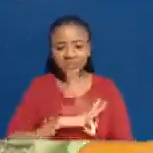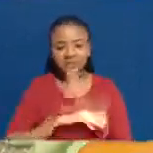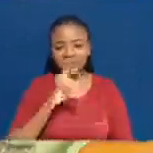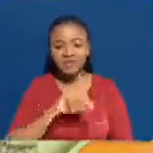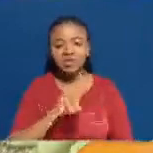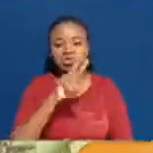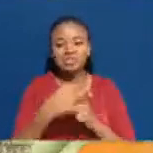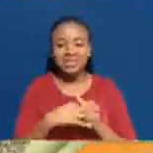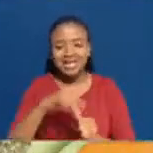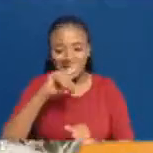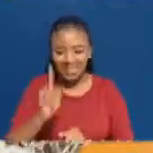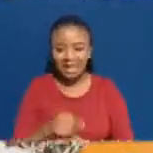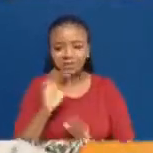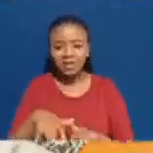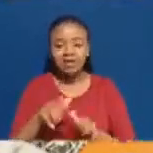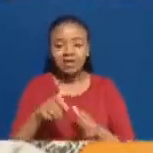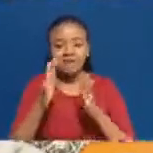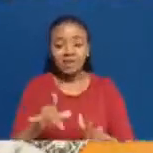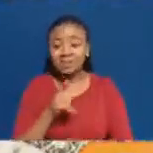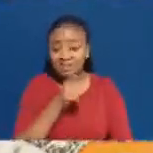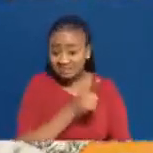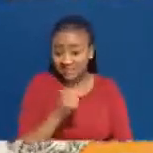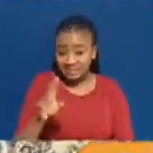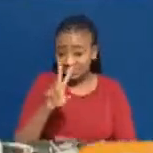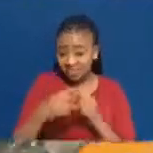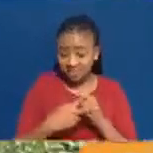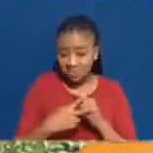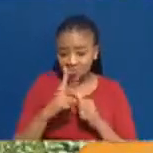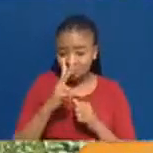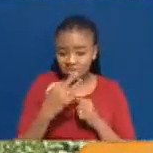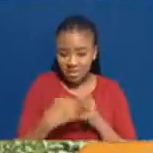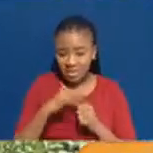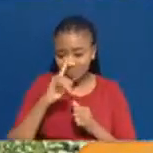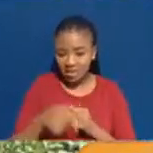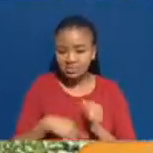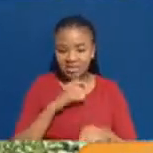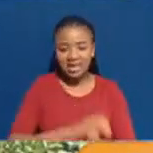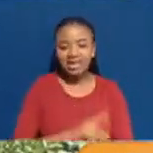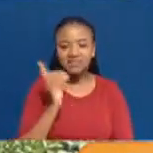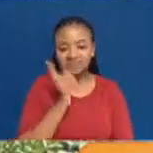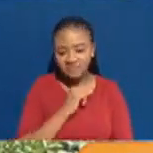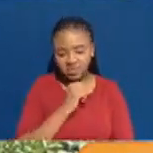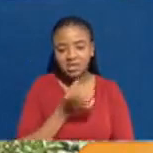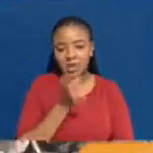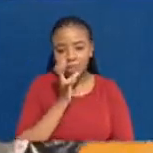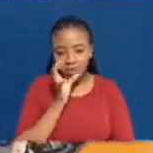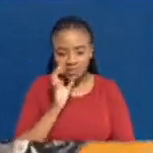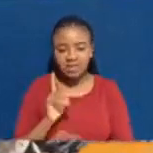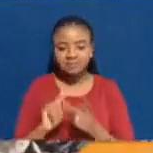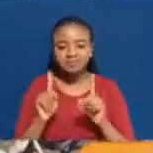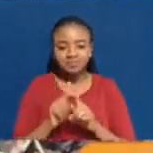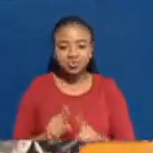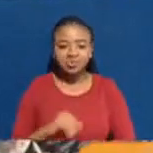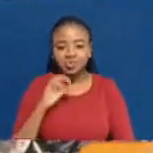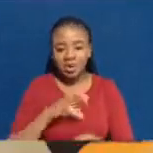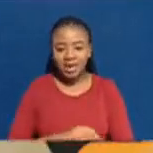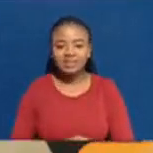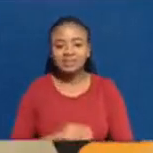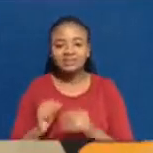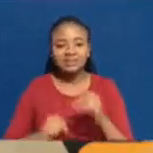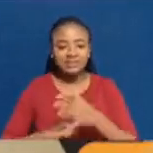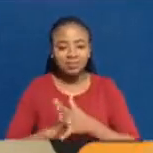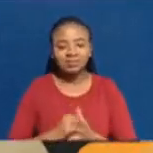28,000 farmers who have not only received water for irrigation, but also services from agricultural experts for free. We